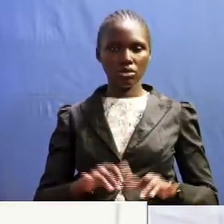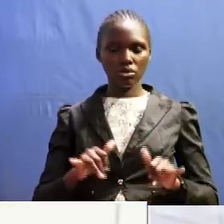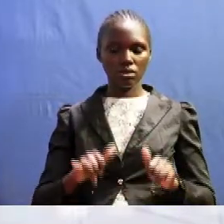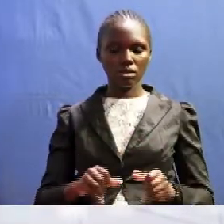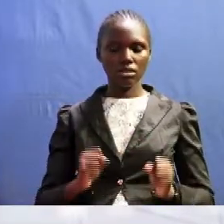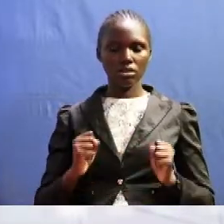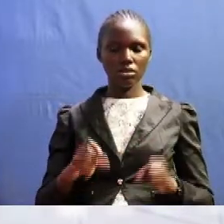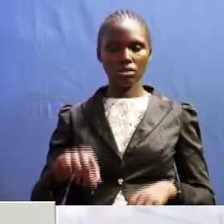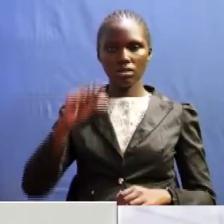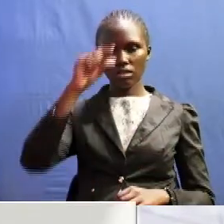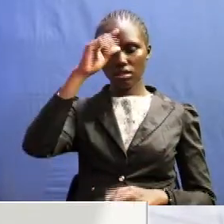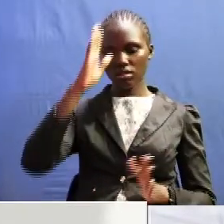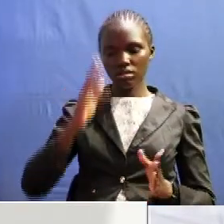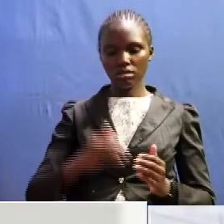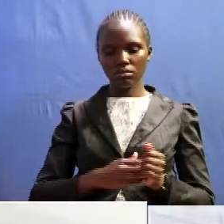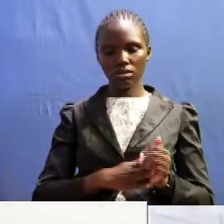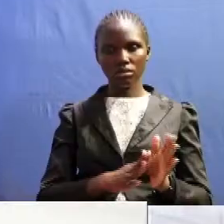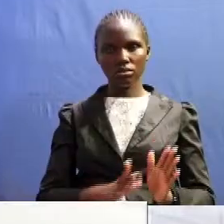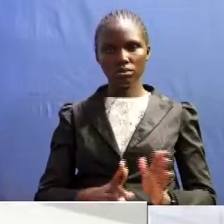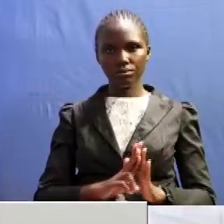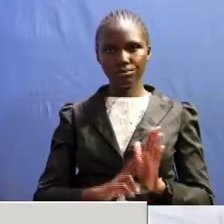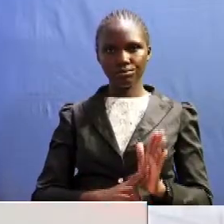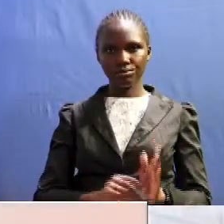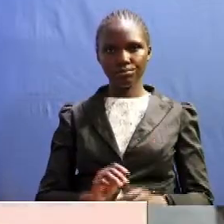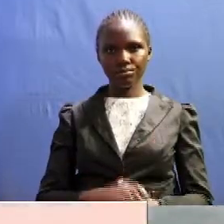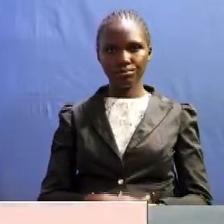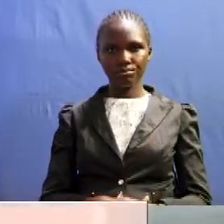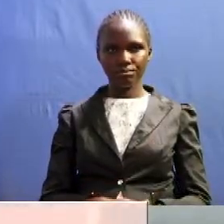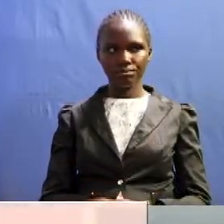sustainable governance and democracy.